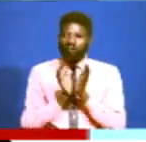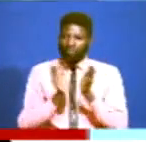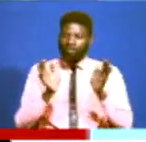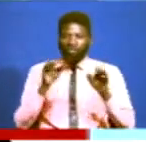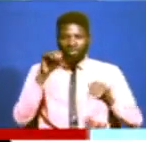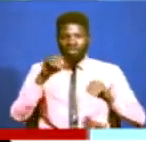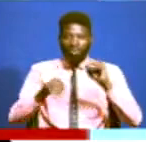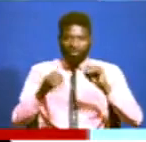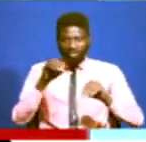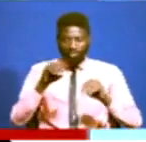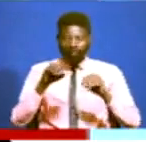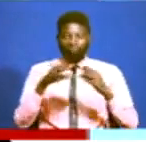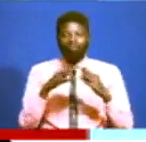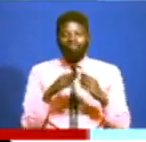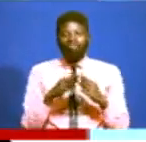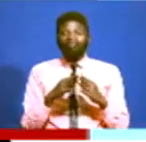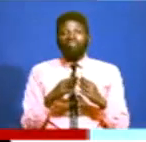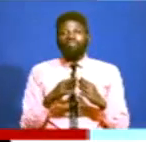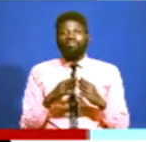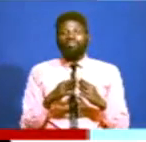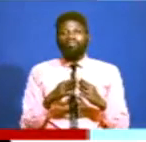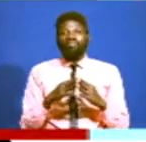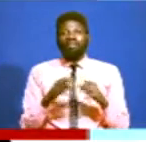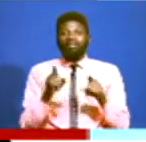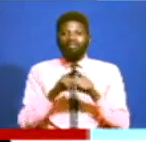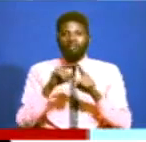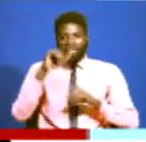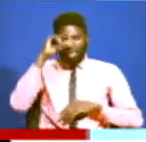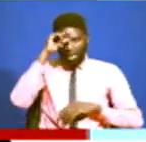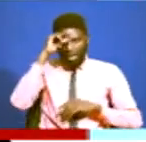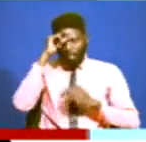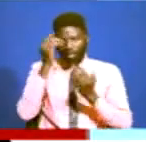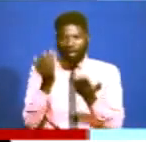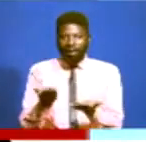general election and the transition.